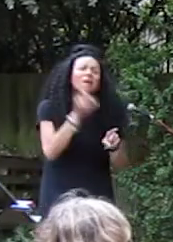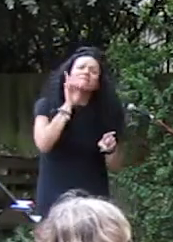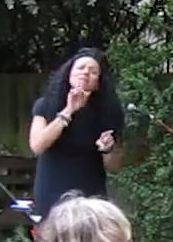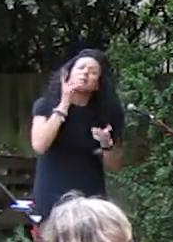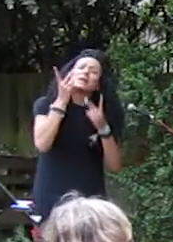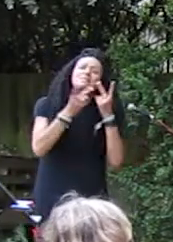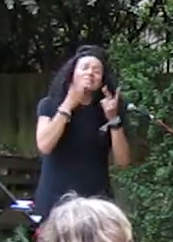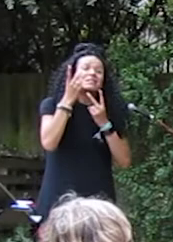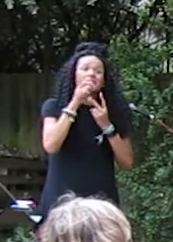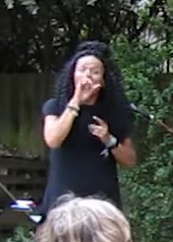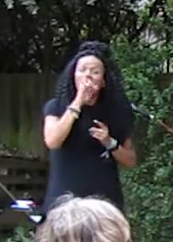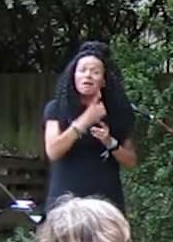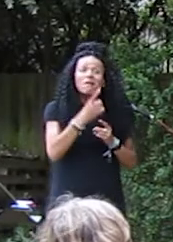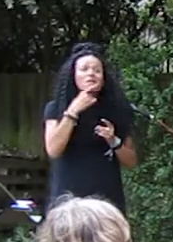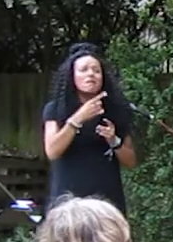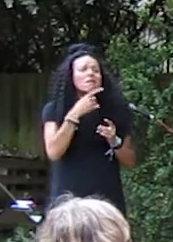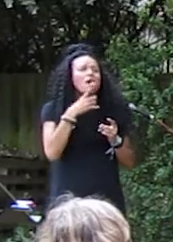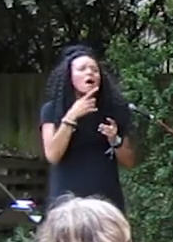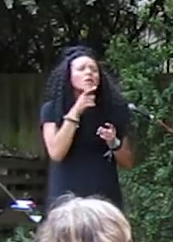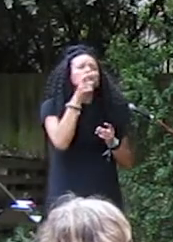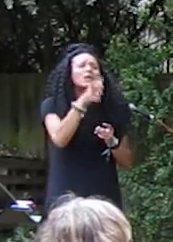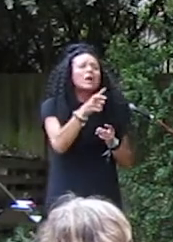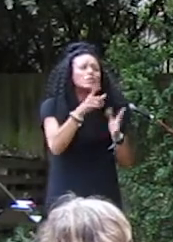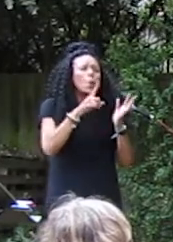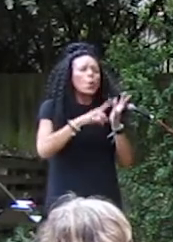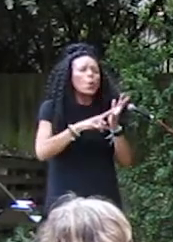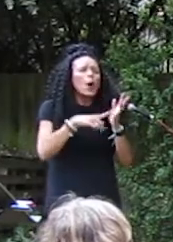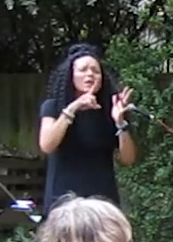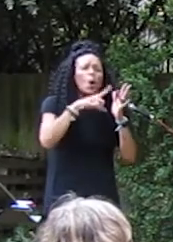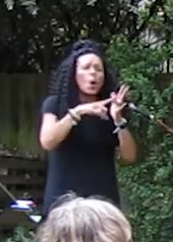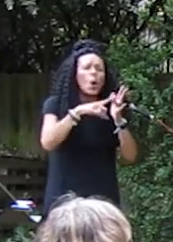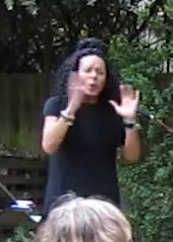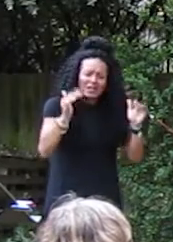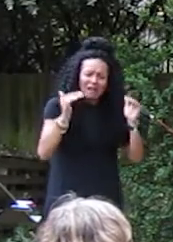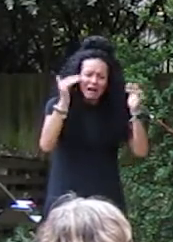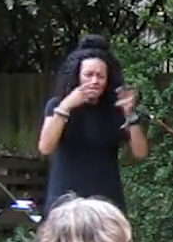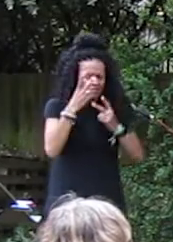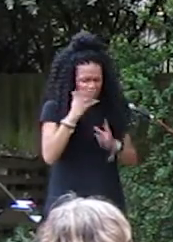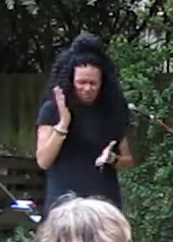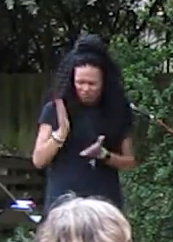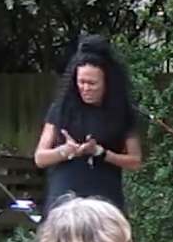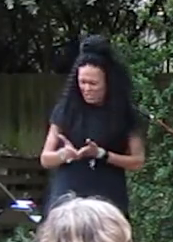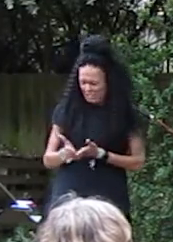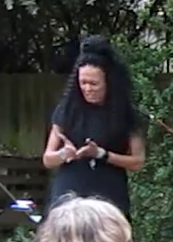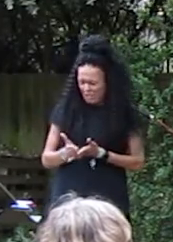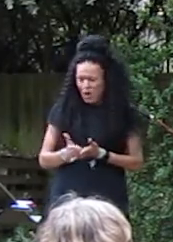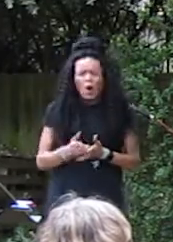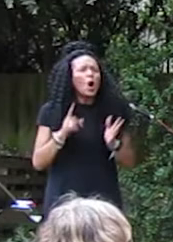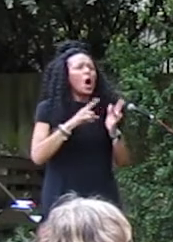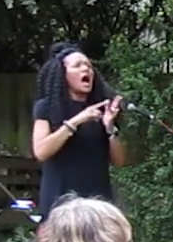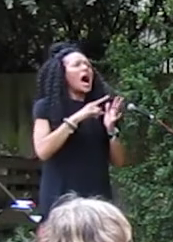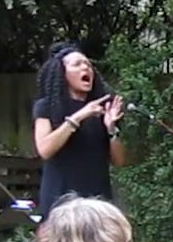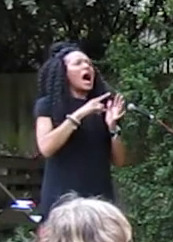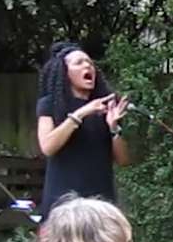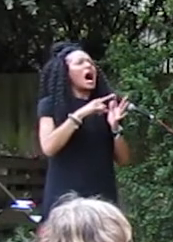Singers being unable to pronounce ooh and or in their high notes. Really? Well.